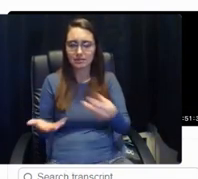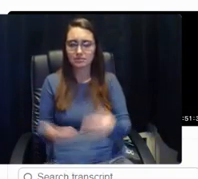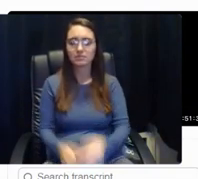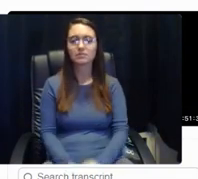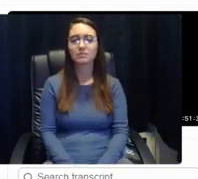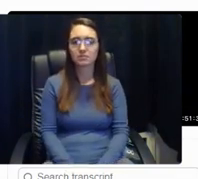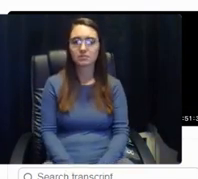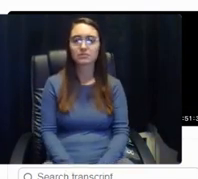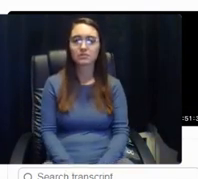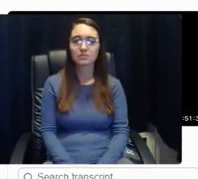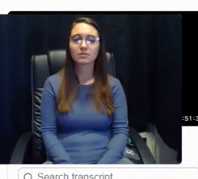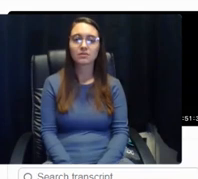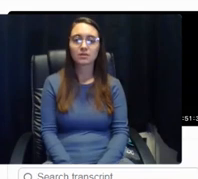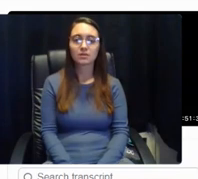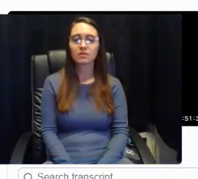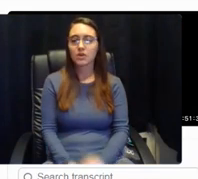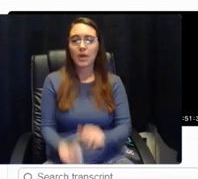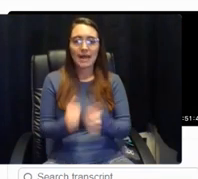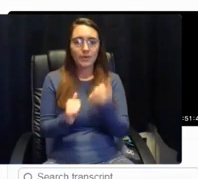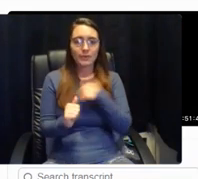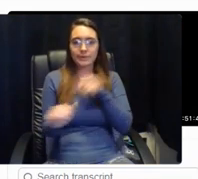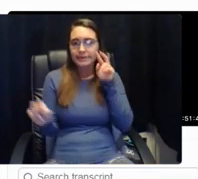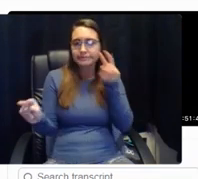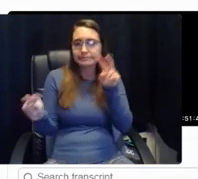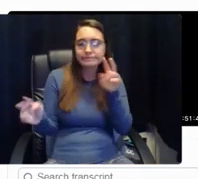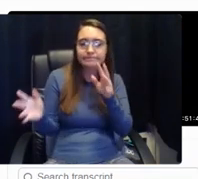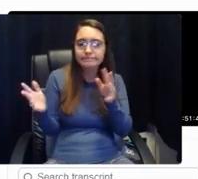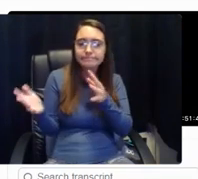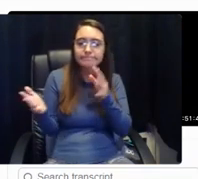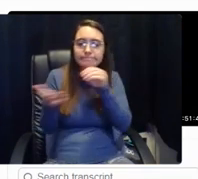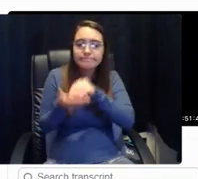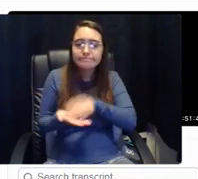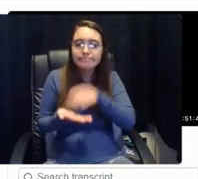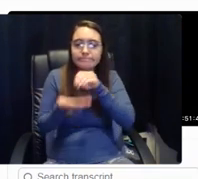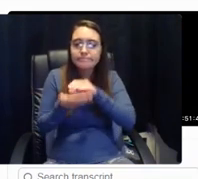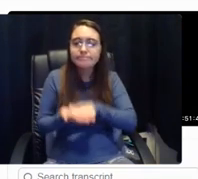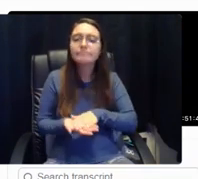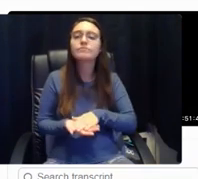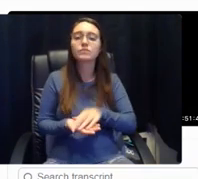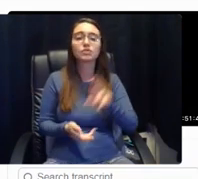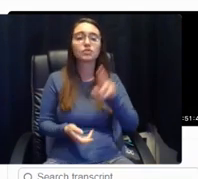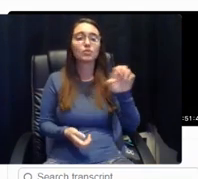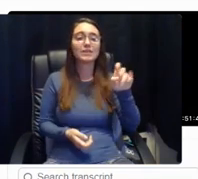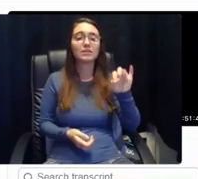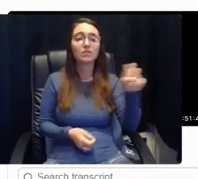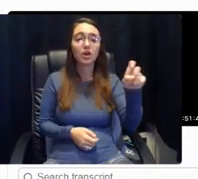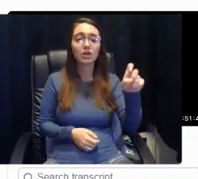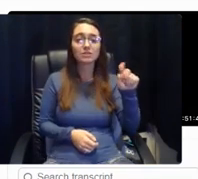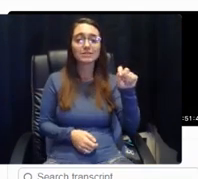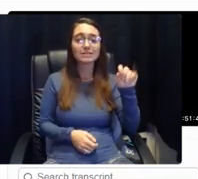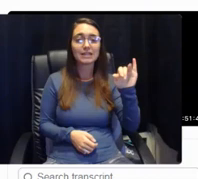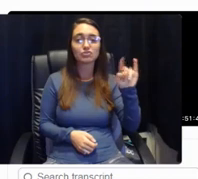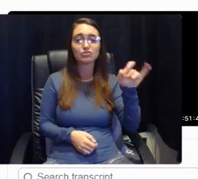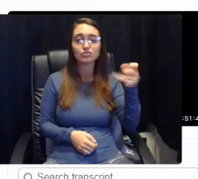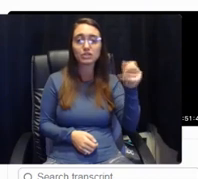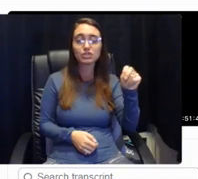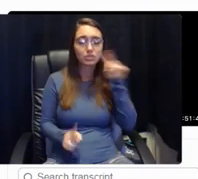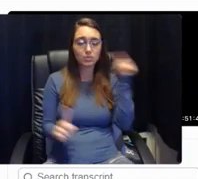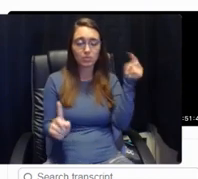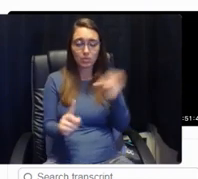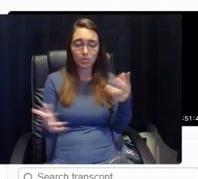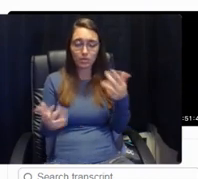okay? How this is get monitored. And in that case is redox titration, we aiming to find out what